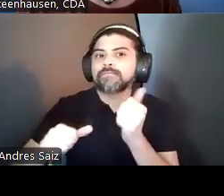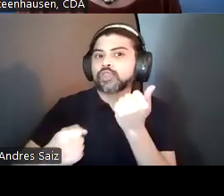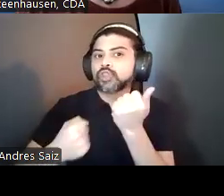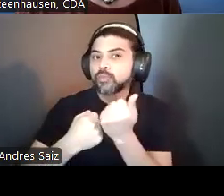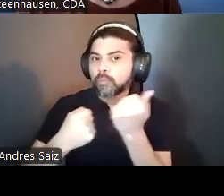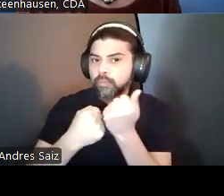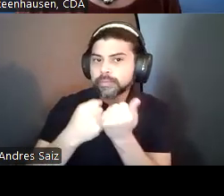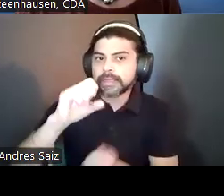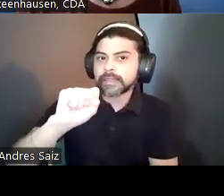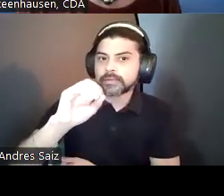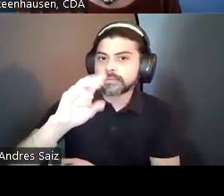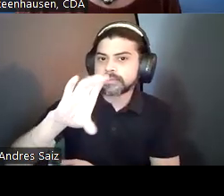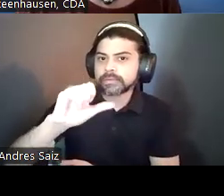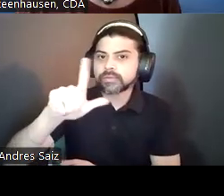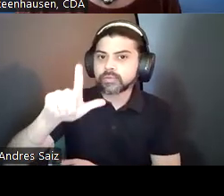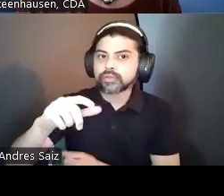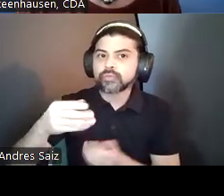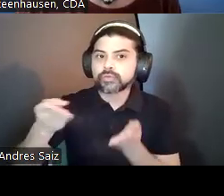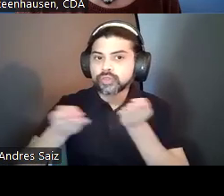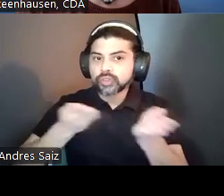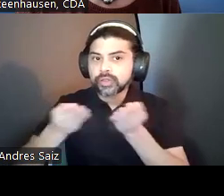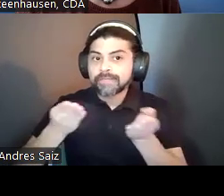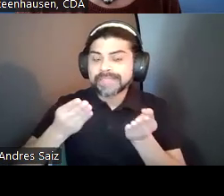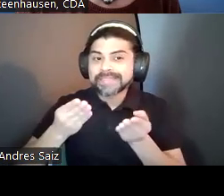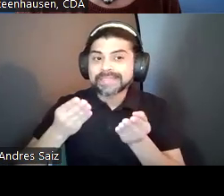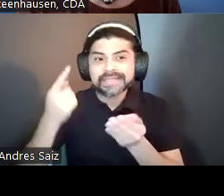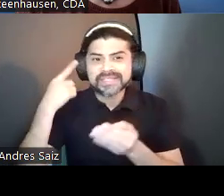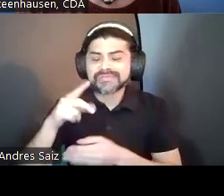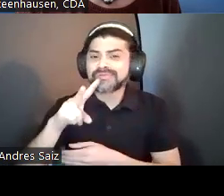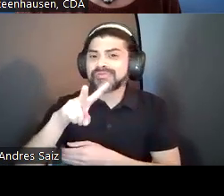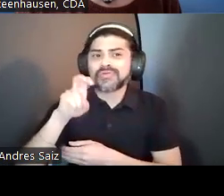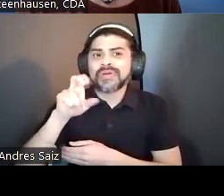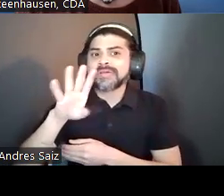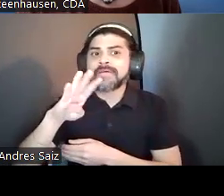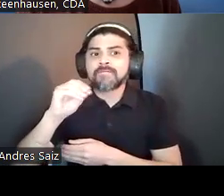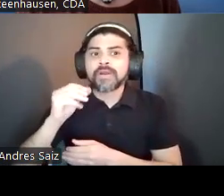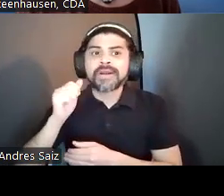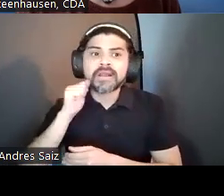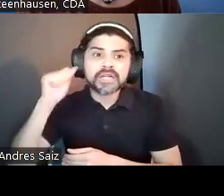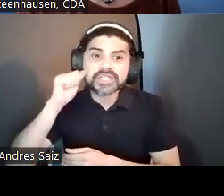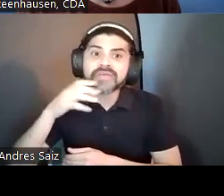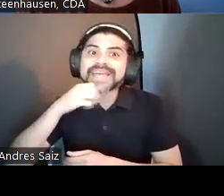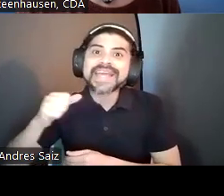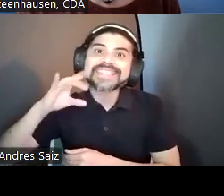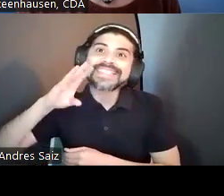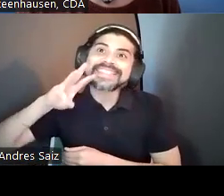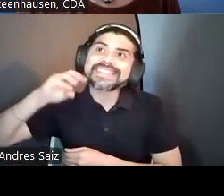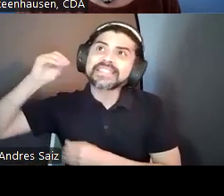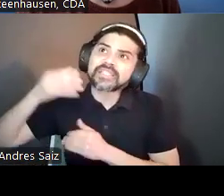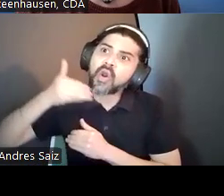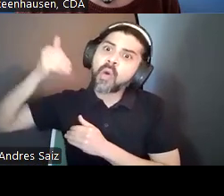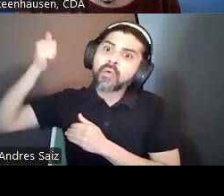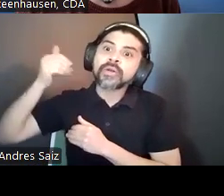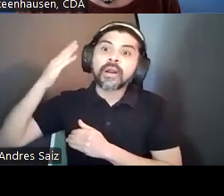12 months to 240 adults age 60 and over who reside in that county and who are currently on the wait list for housing